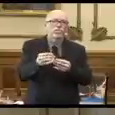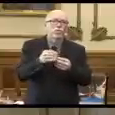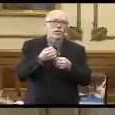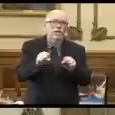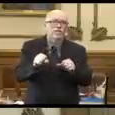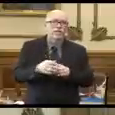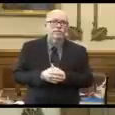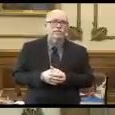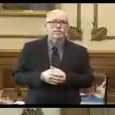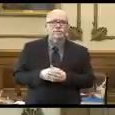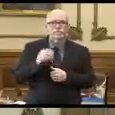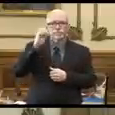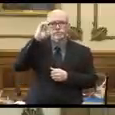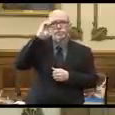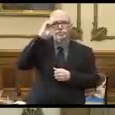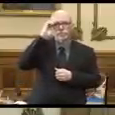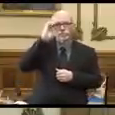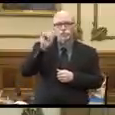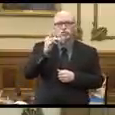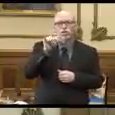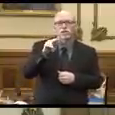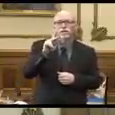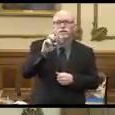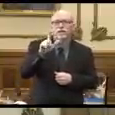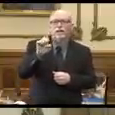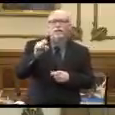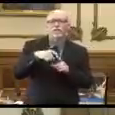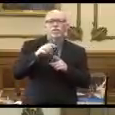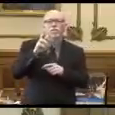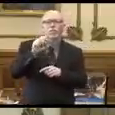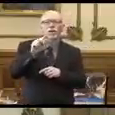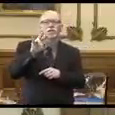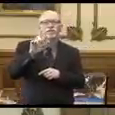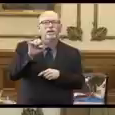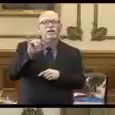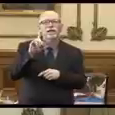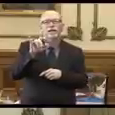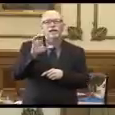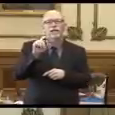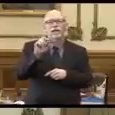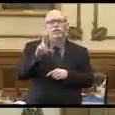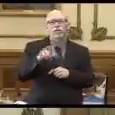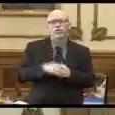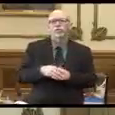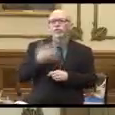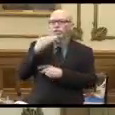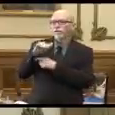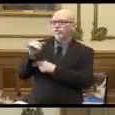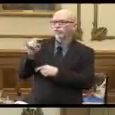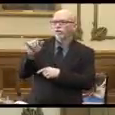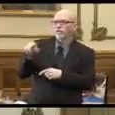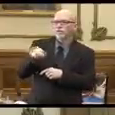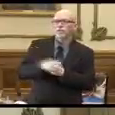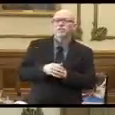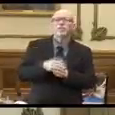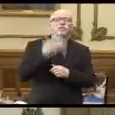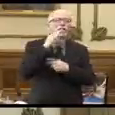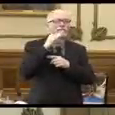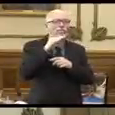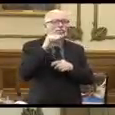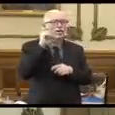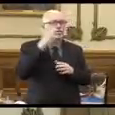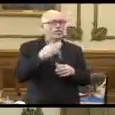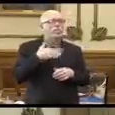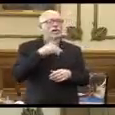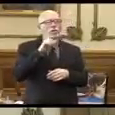safely. Justin Keel, the Westville Indicator. Good afternoon, Justin. Good afternoon, Governor.